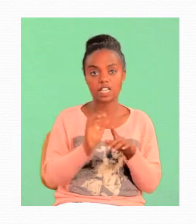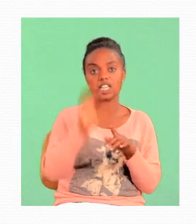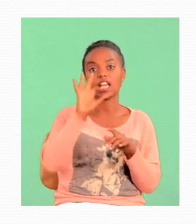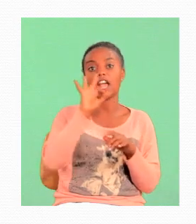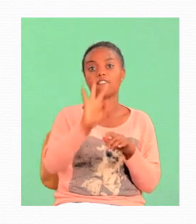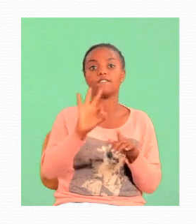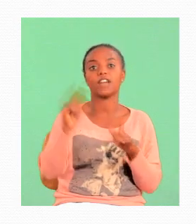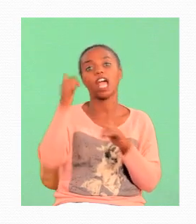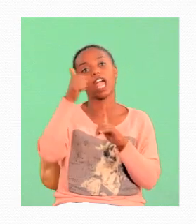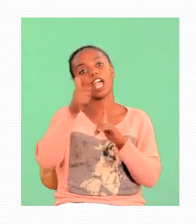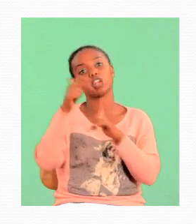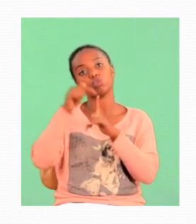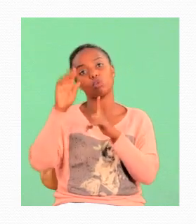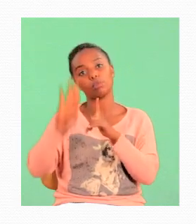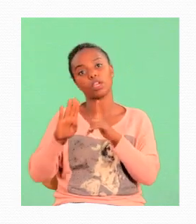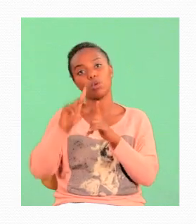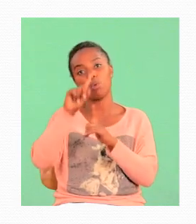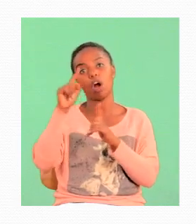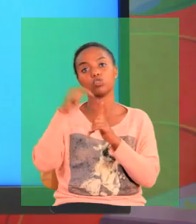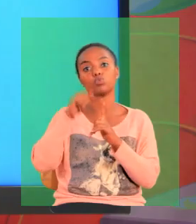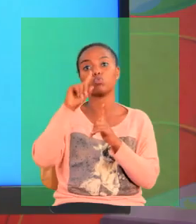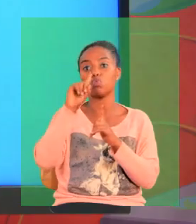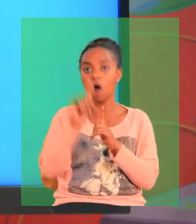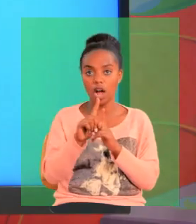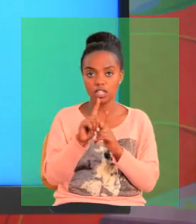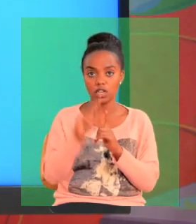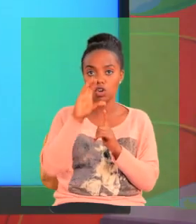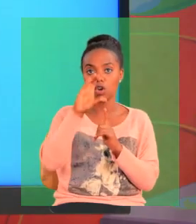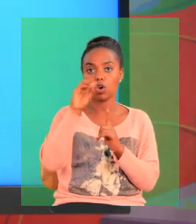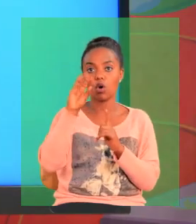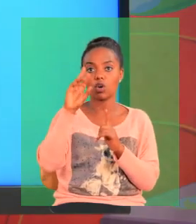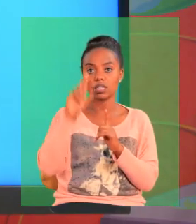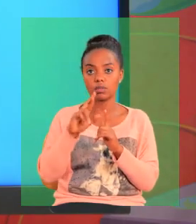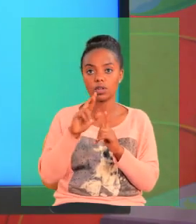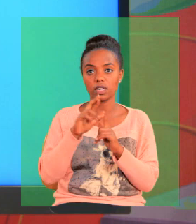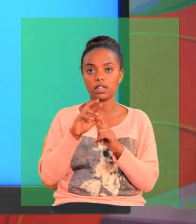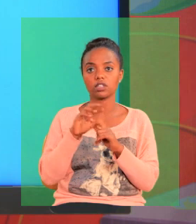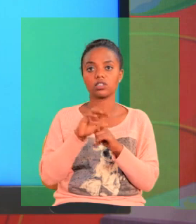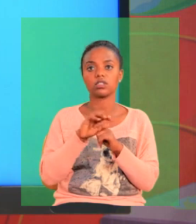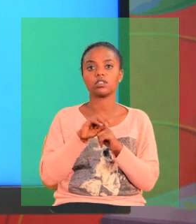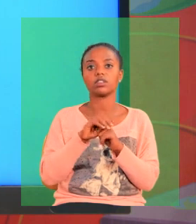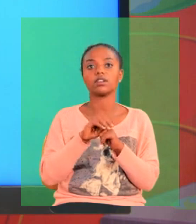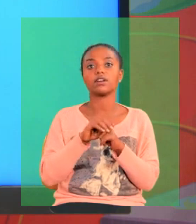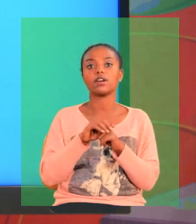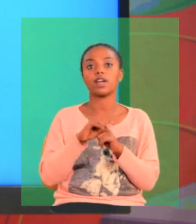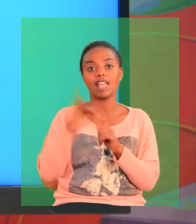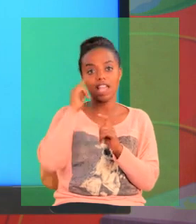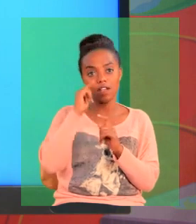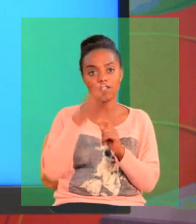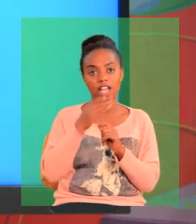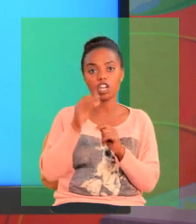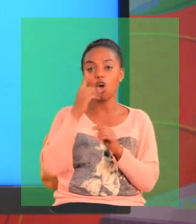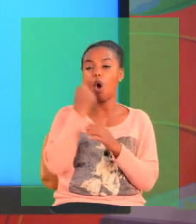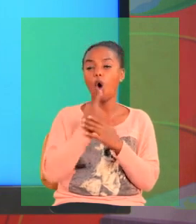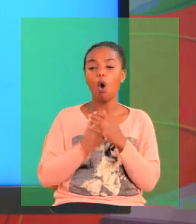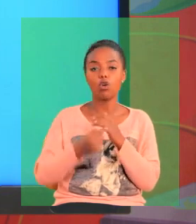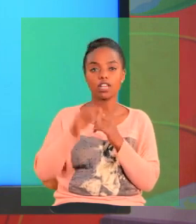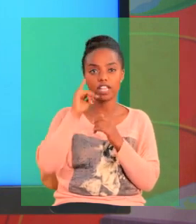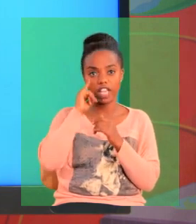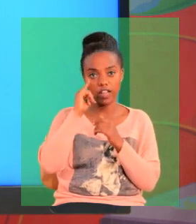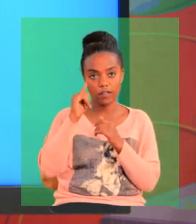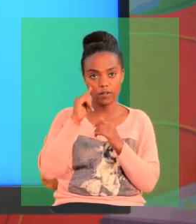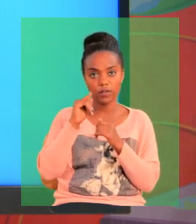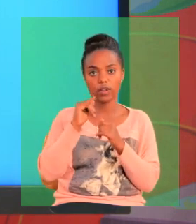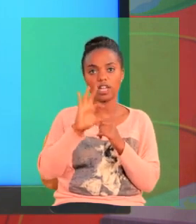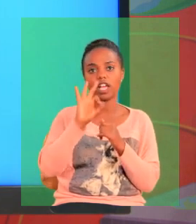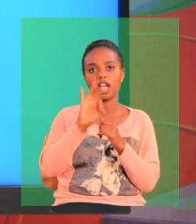be a one-to-one correspondence or a bijection if and only if f